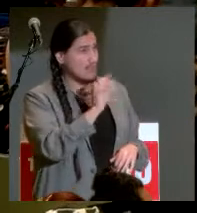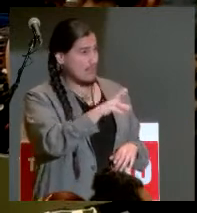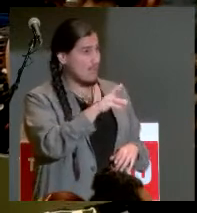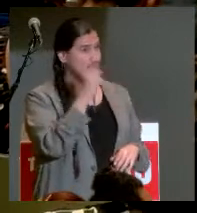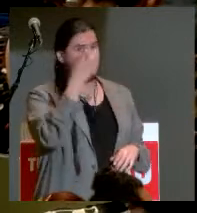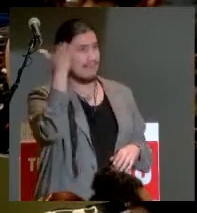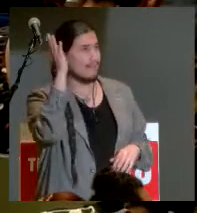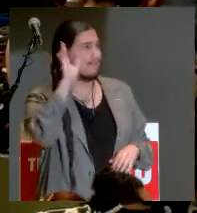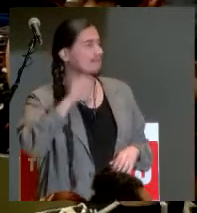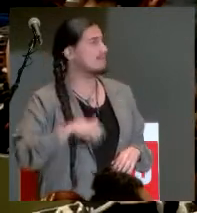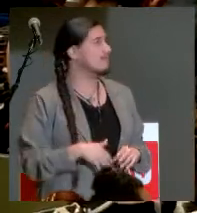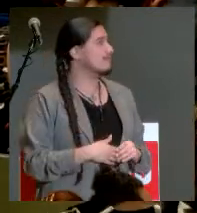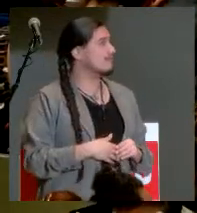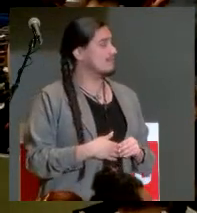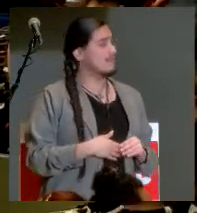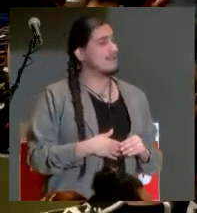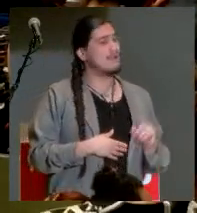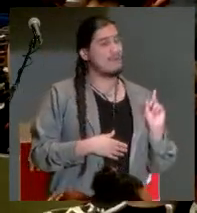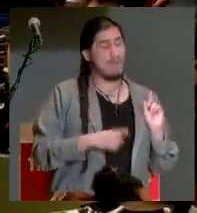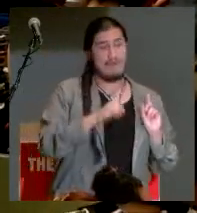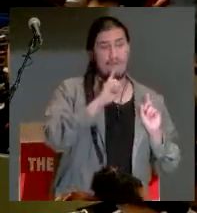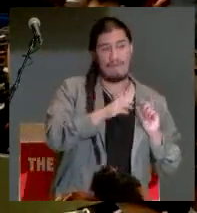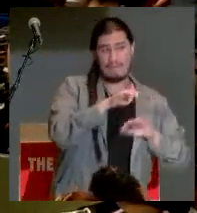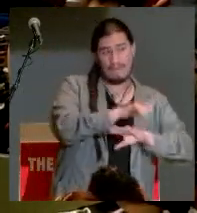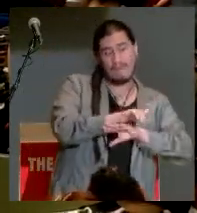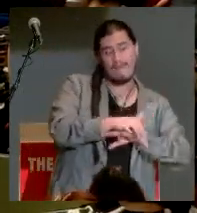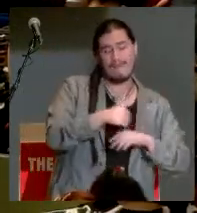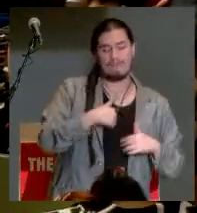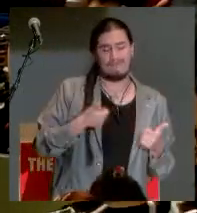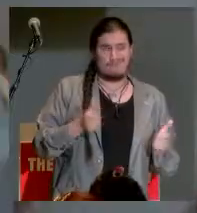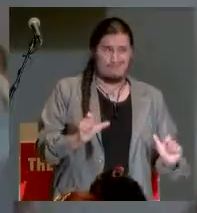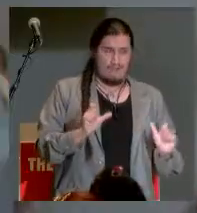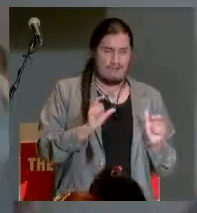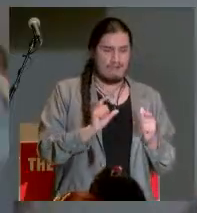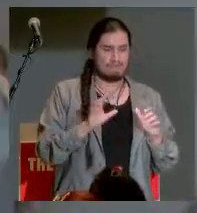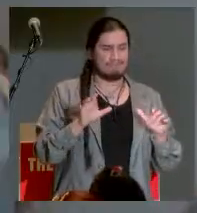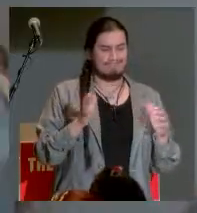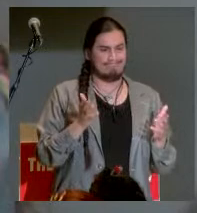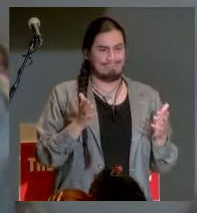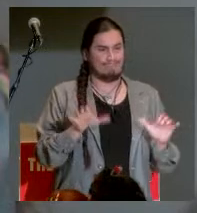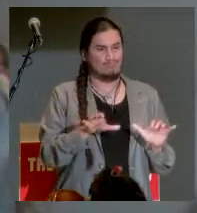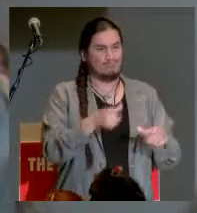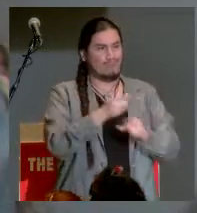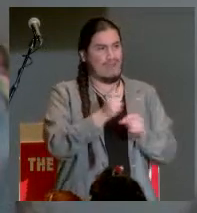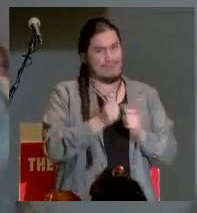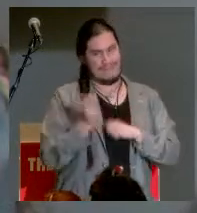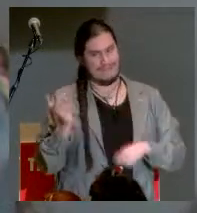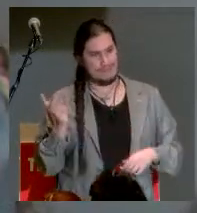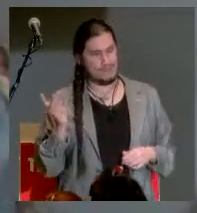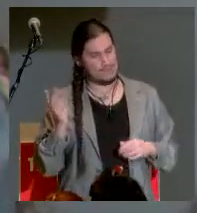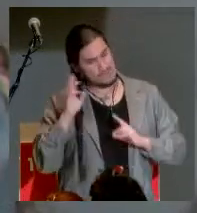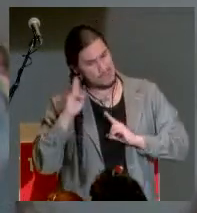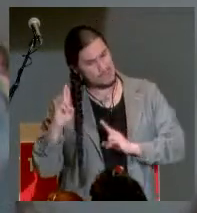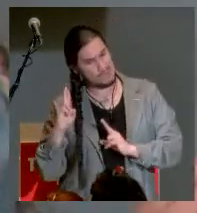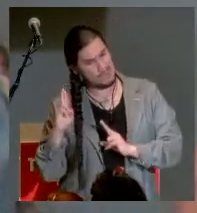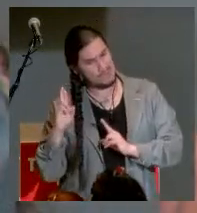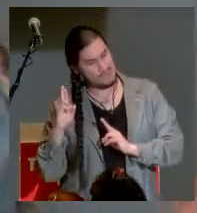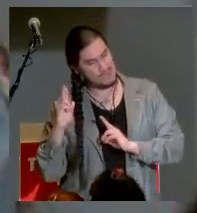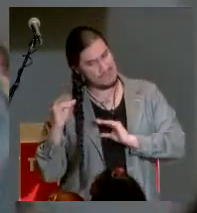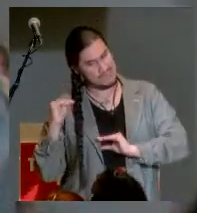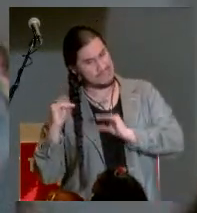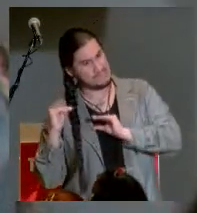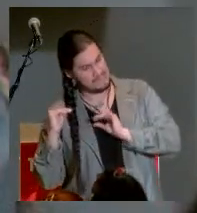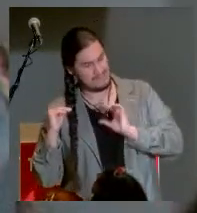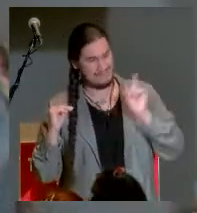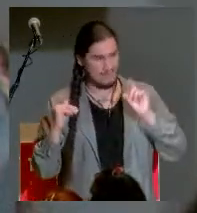Or did it just come from inside? Or did you Really tonight I was just trying to do right by these two. By where